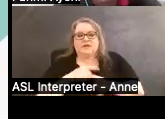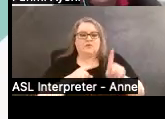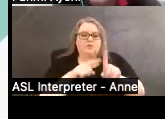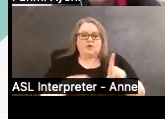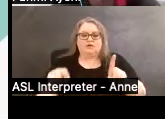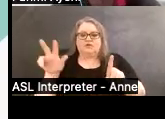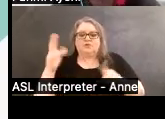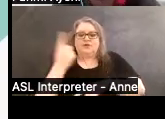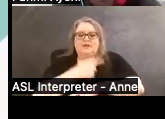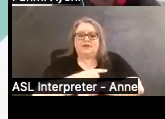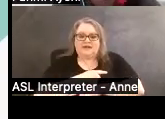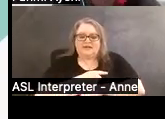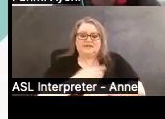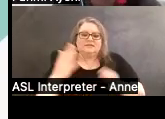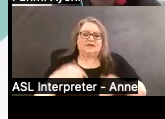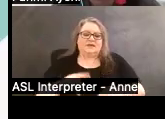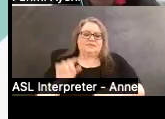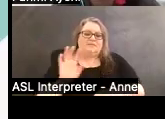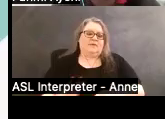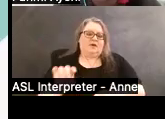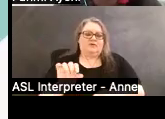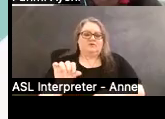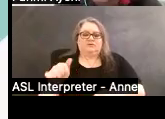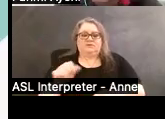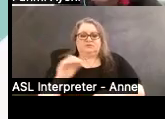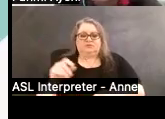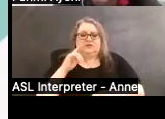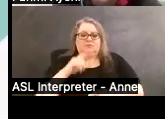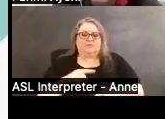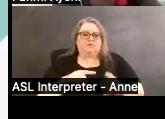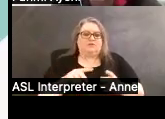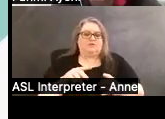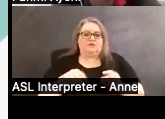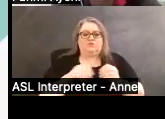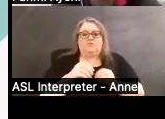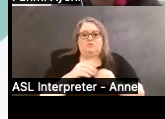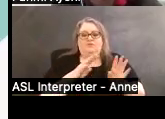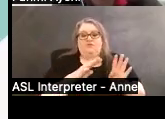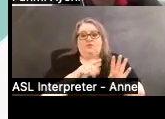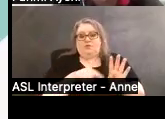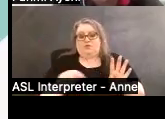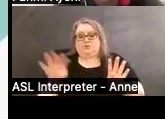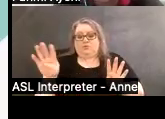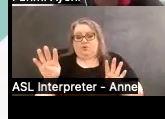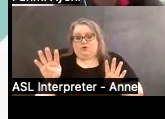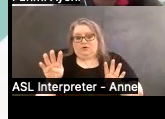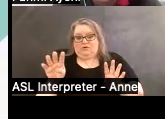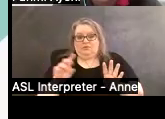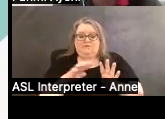days, and about 10% that were made between 4 or more days. And when we probed further